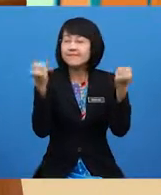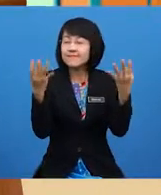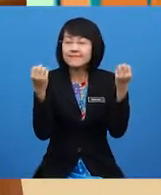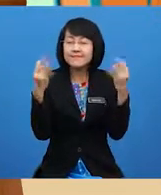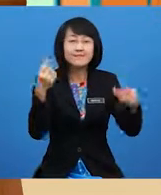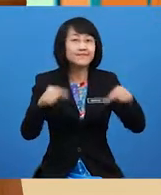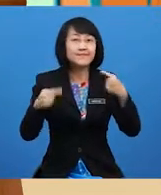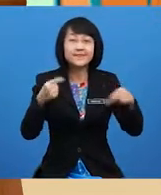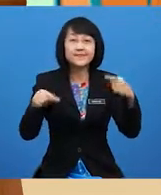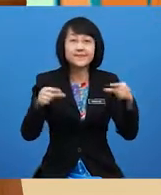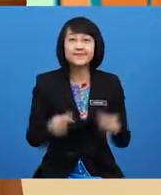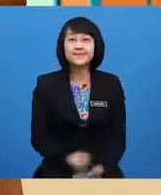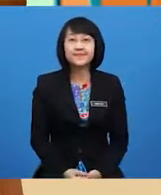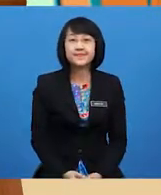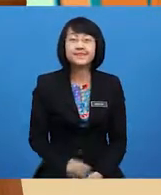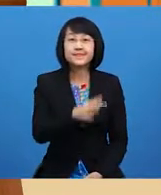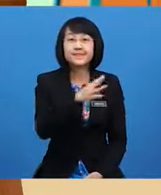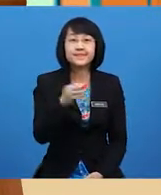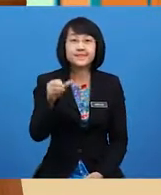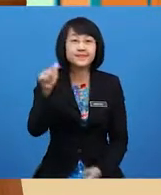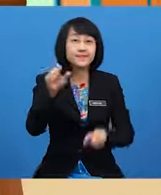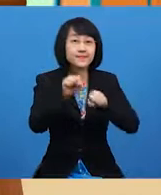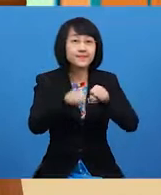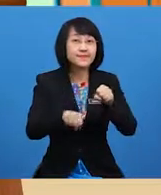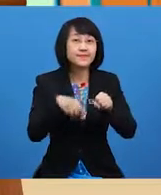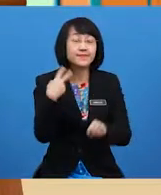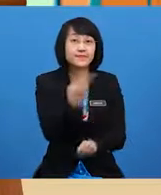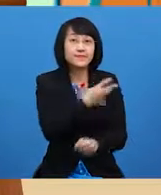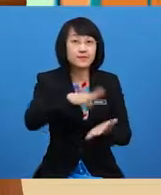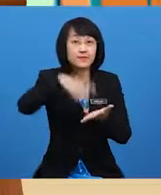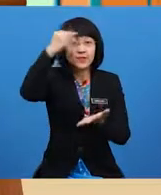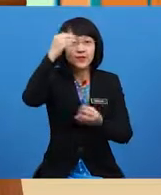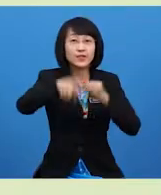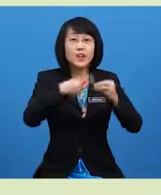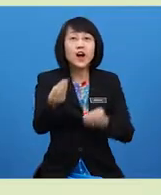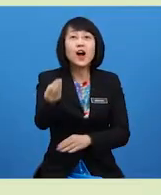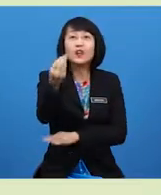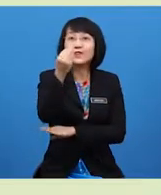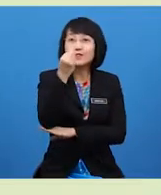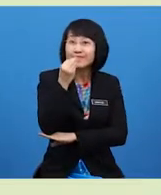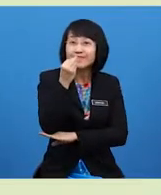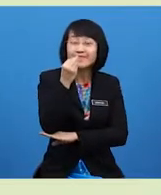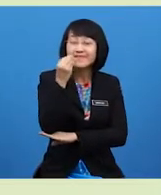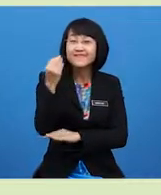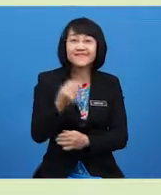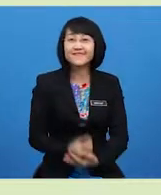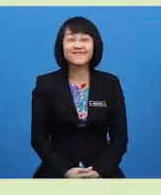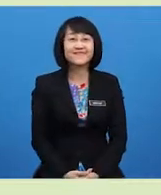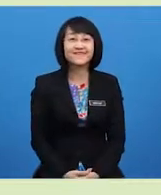and lots of games, and also we are going to learn about food.